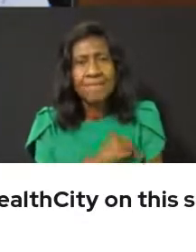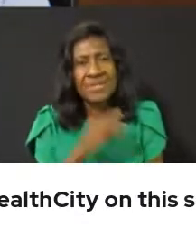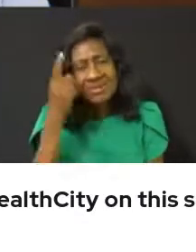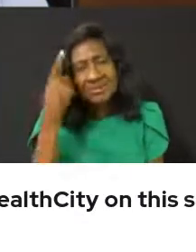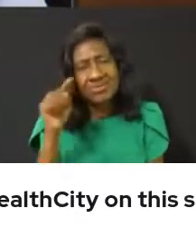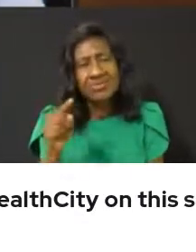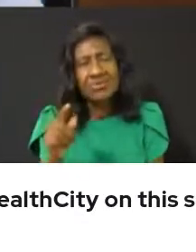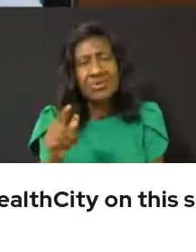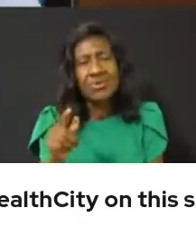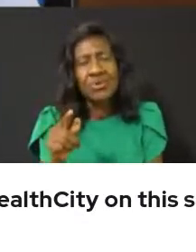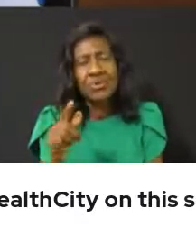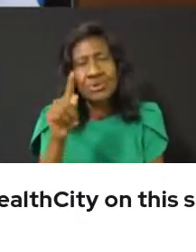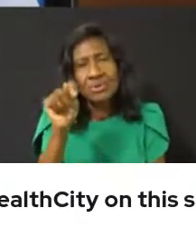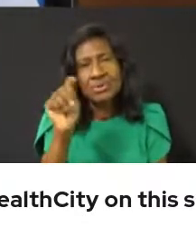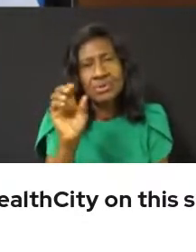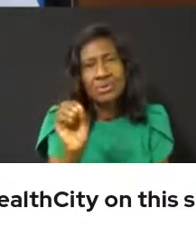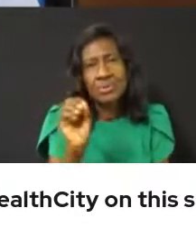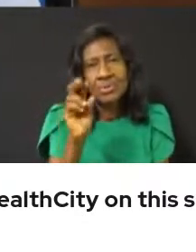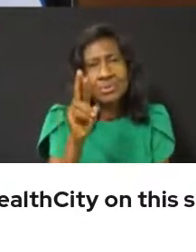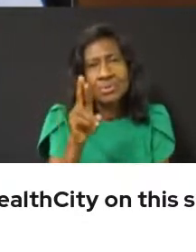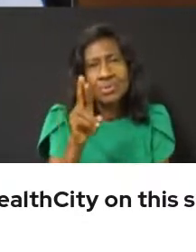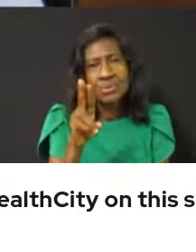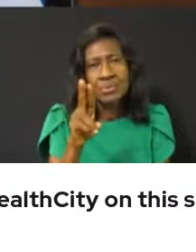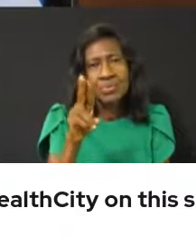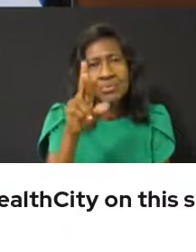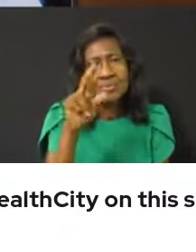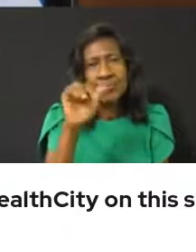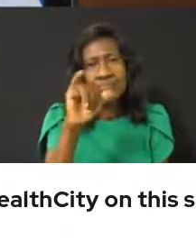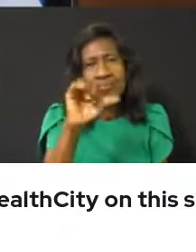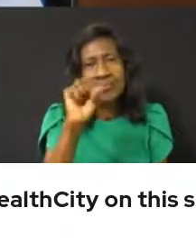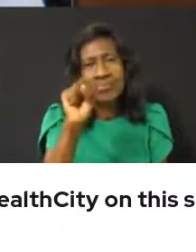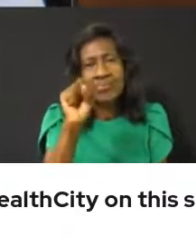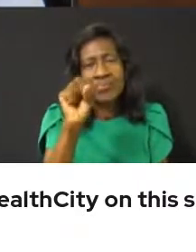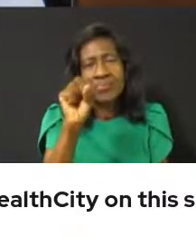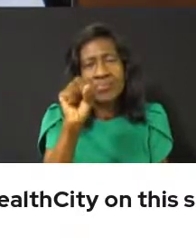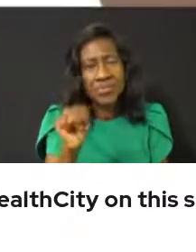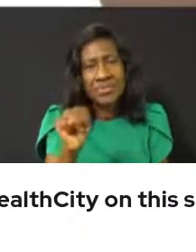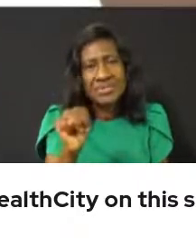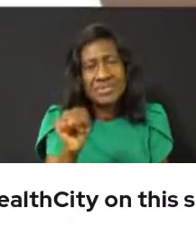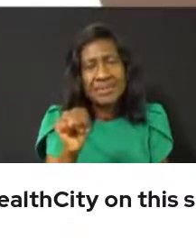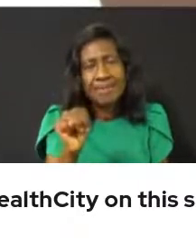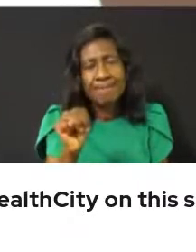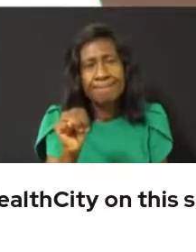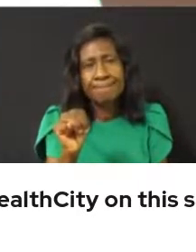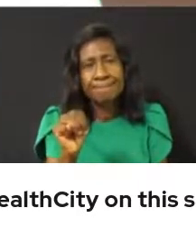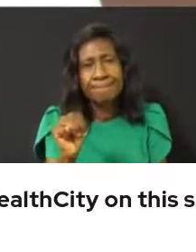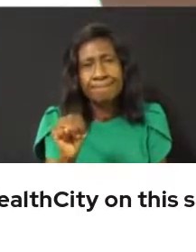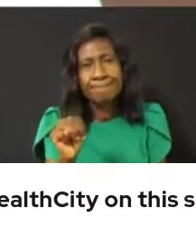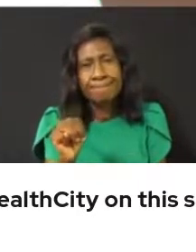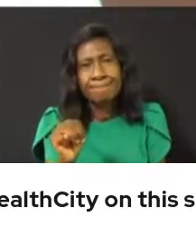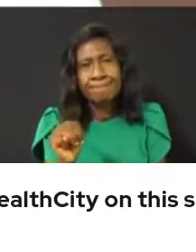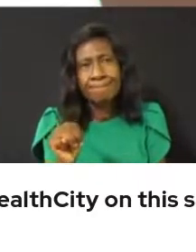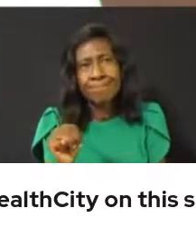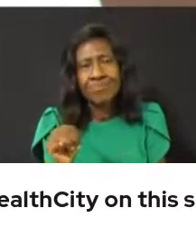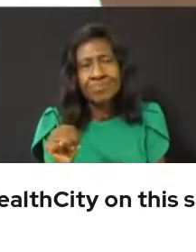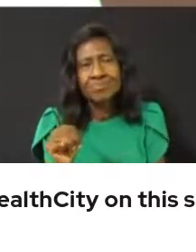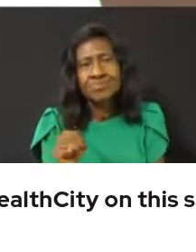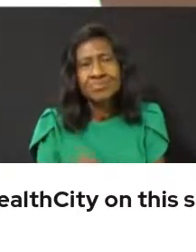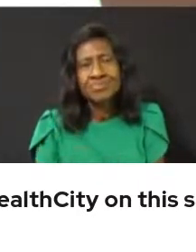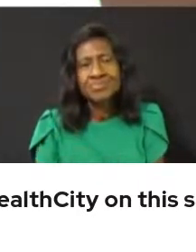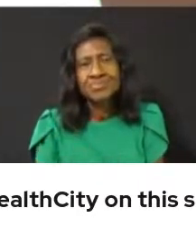up shortly, the Honorable Kenneth Bryan. And so there'll be a little bit of a maneuver going on.